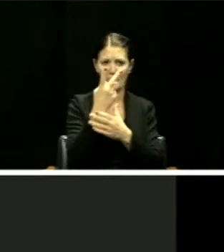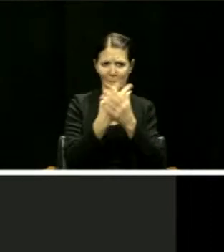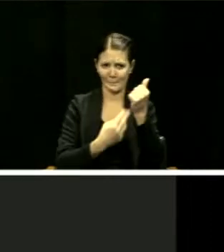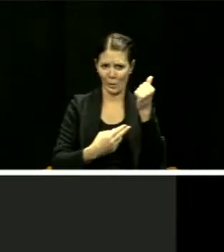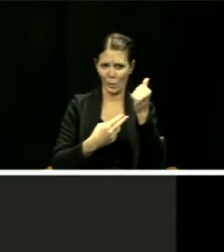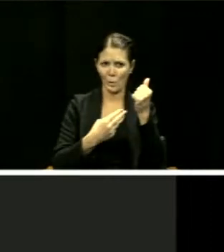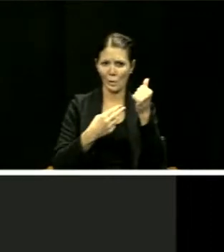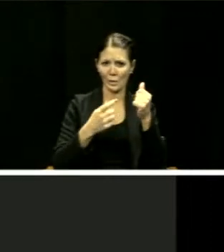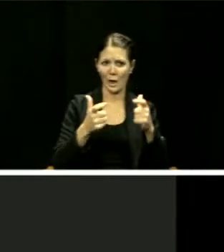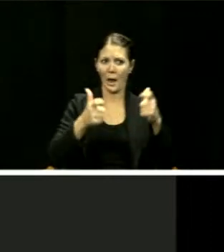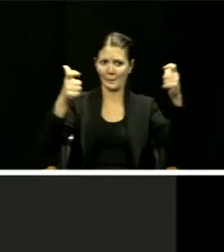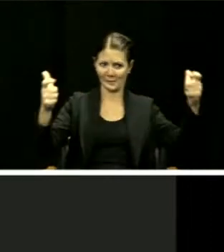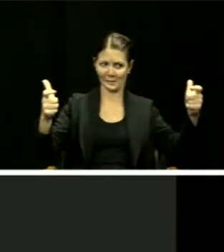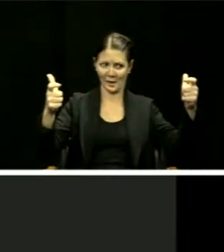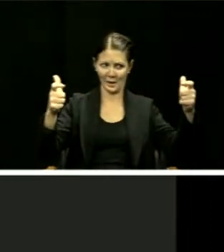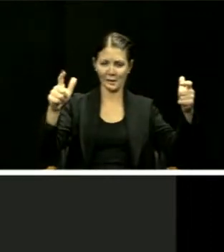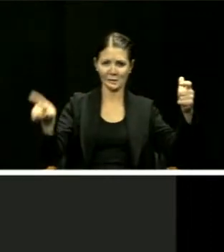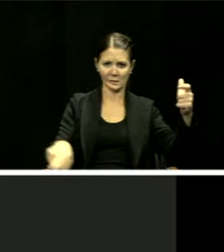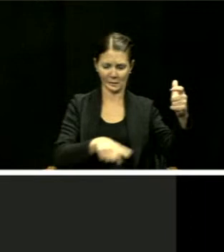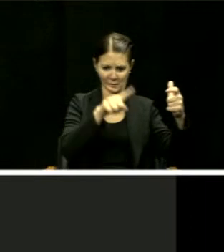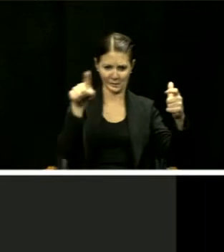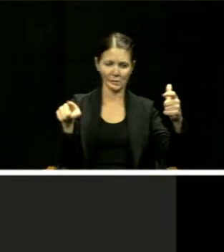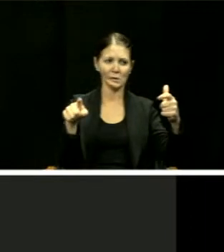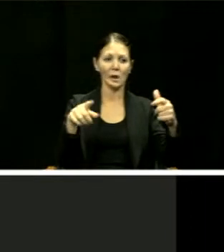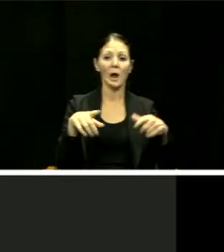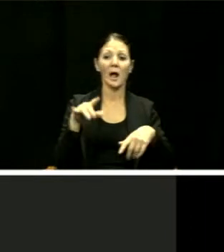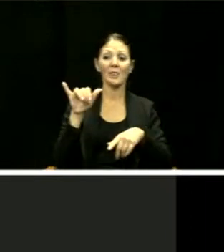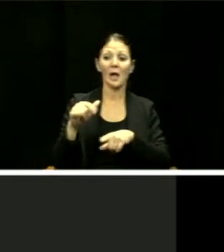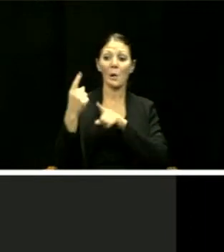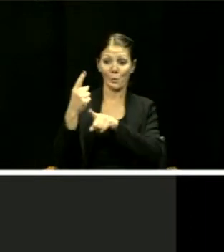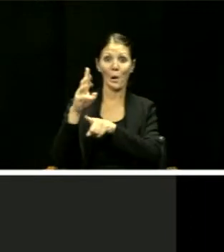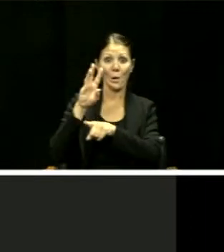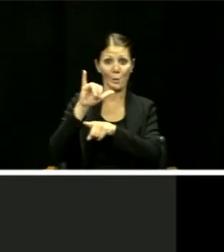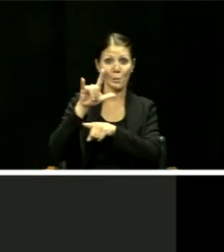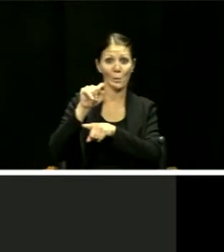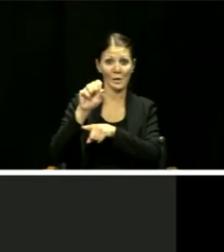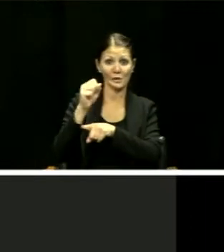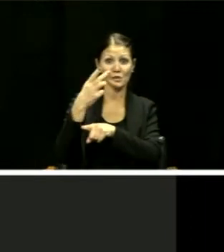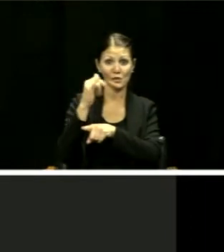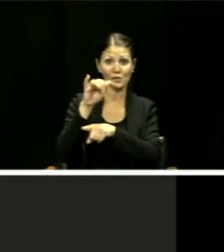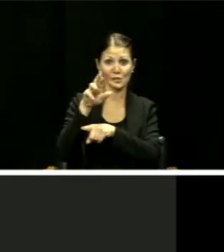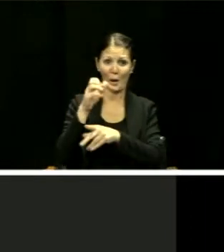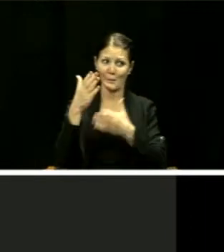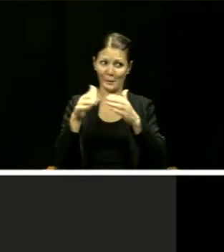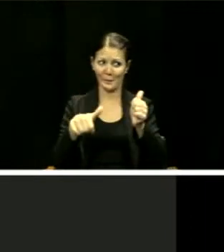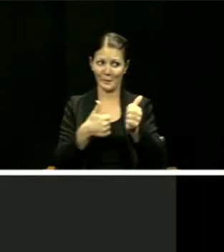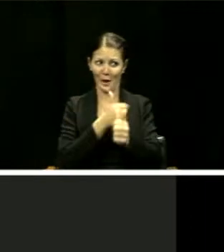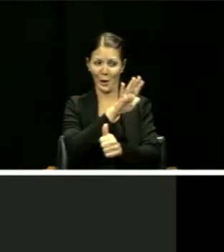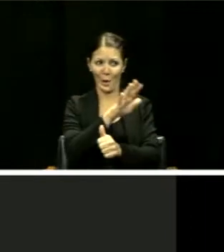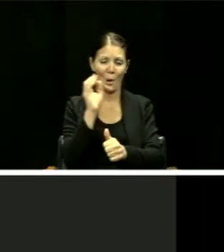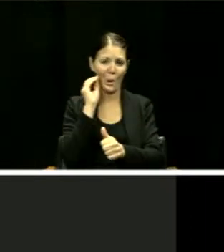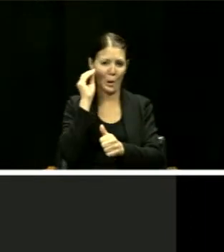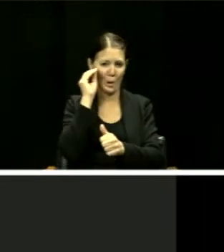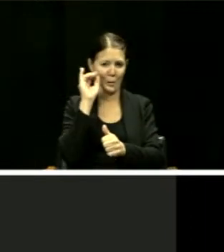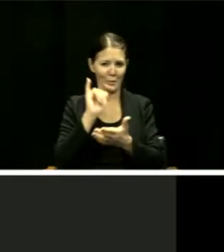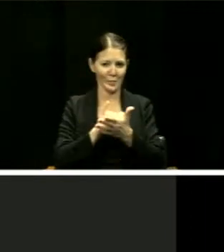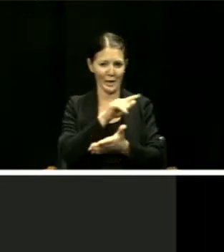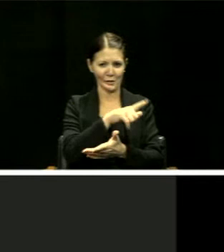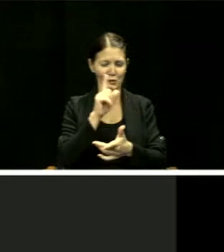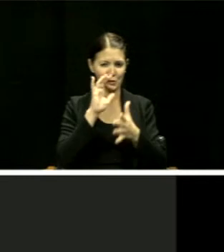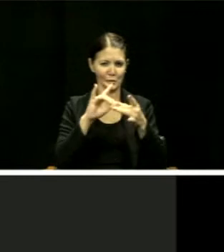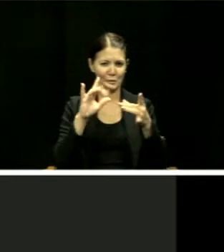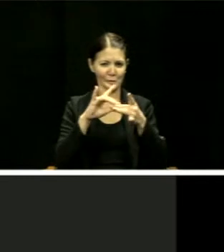being upsized. And especially the one that goes down Wiltshire and probably behind your properties, because I know it goes cross country